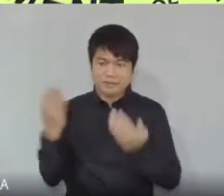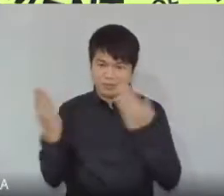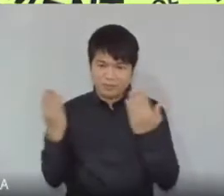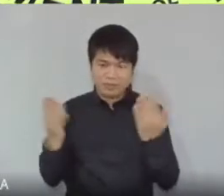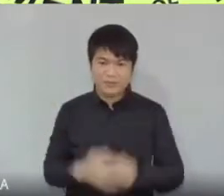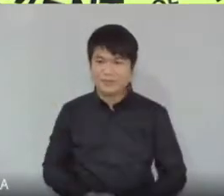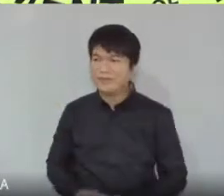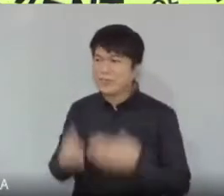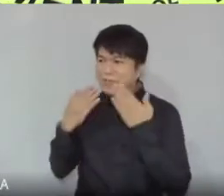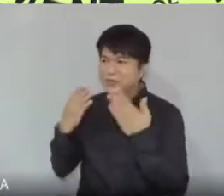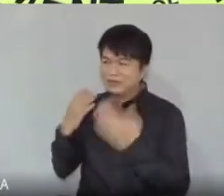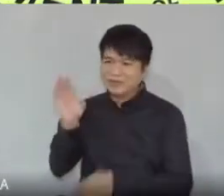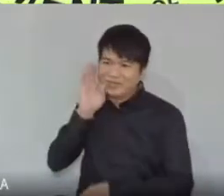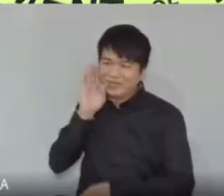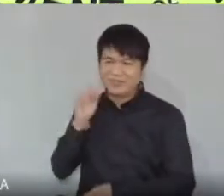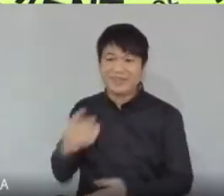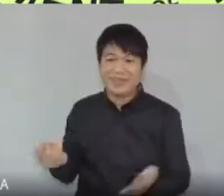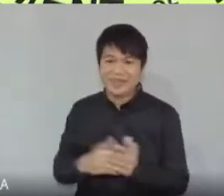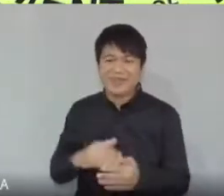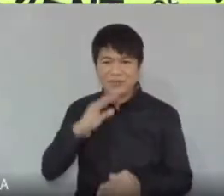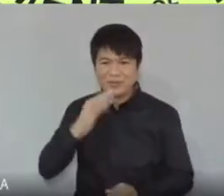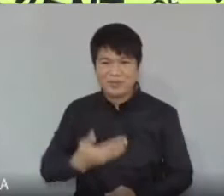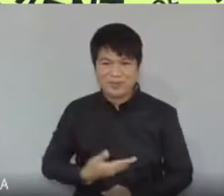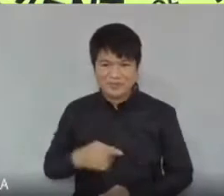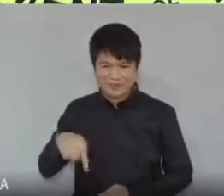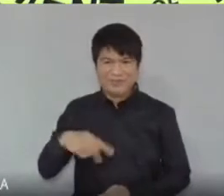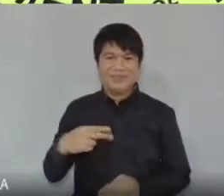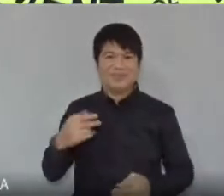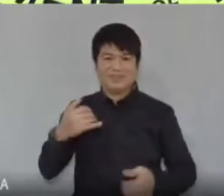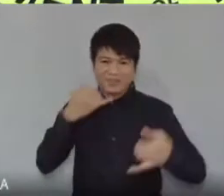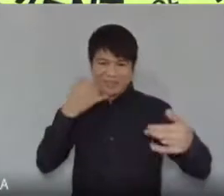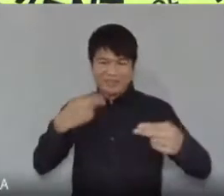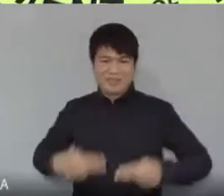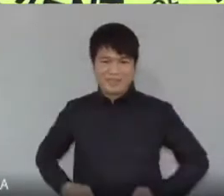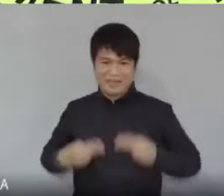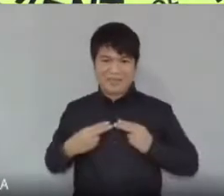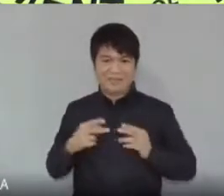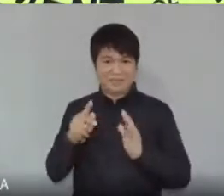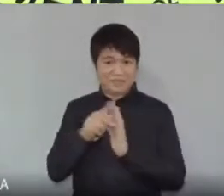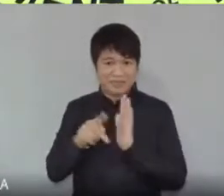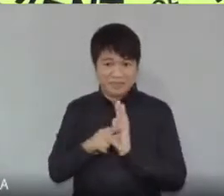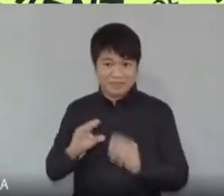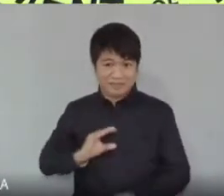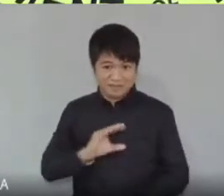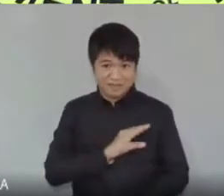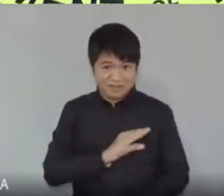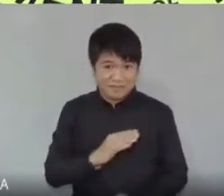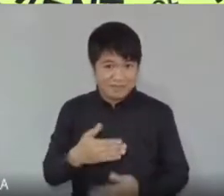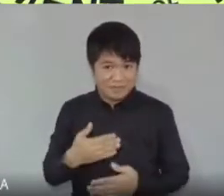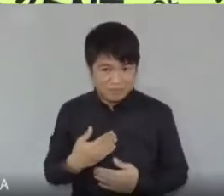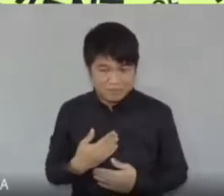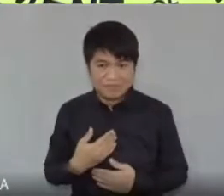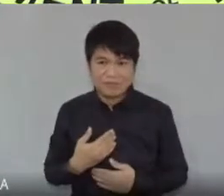this, um, we hope to reach more through this online telehealth consultation. So